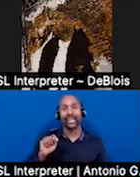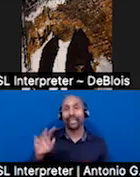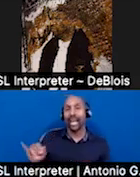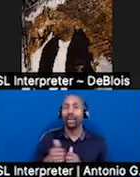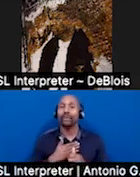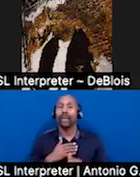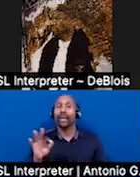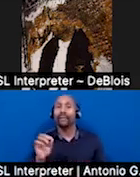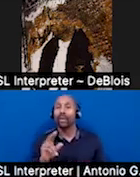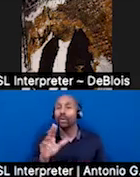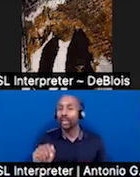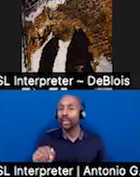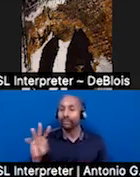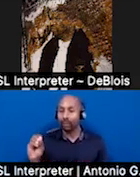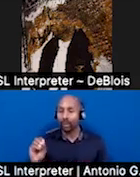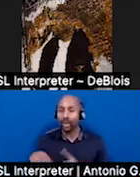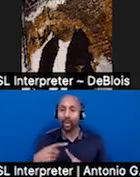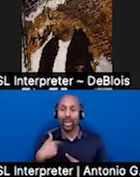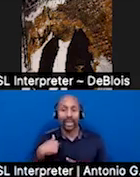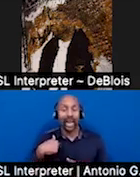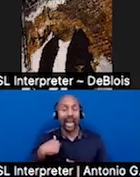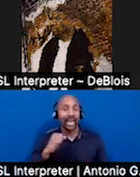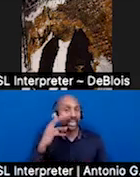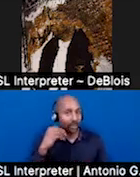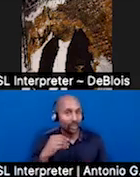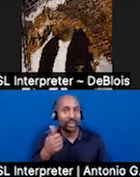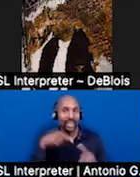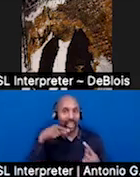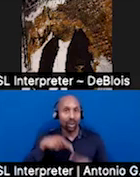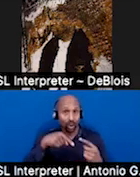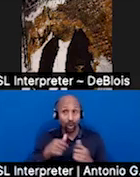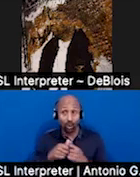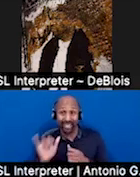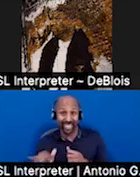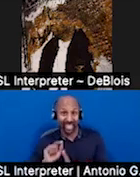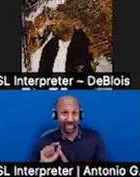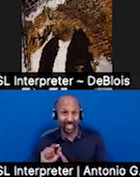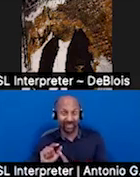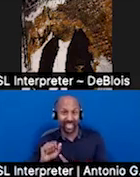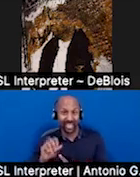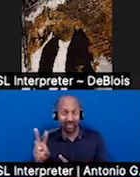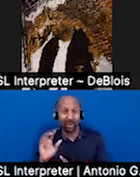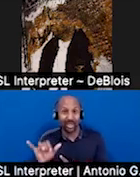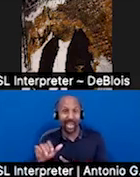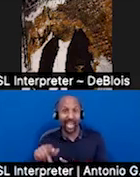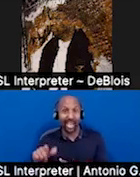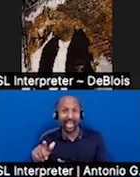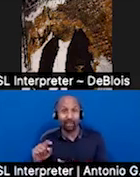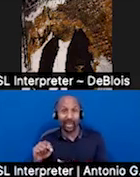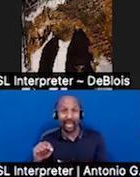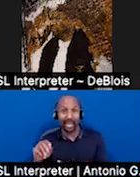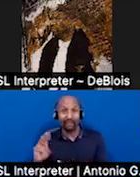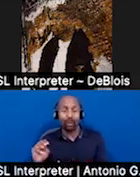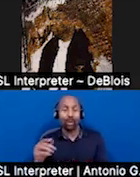I encounter a difficulty with navigating with the Focus, I'm usually the one that has to figure out myself how to